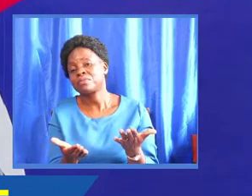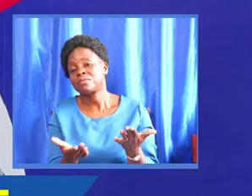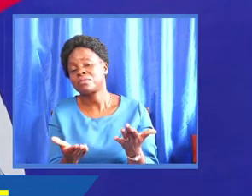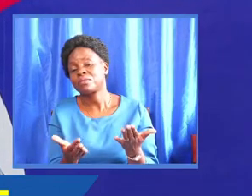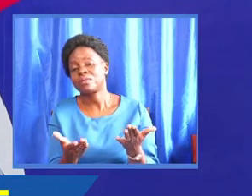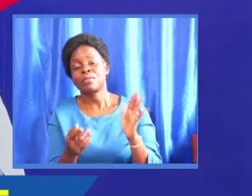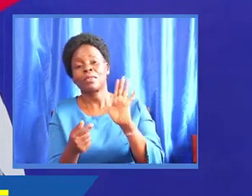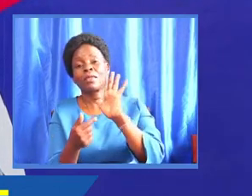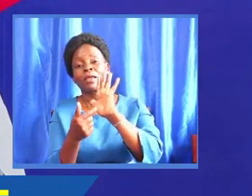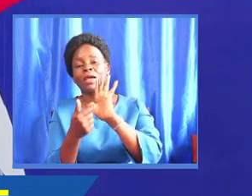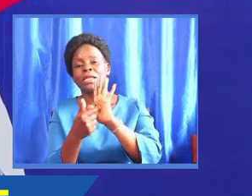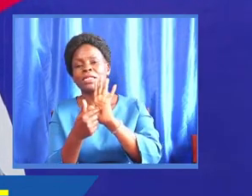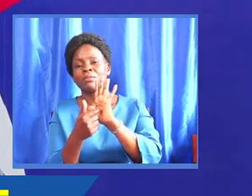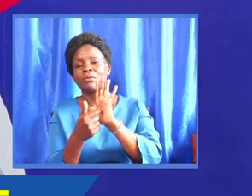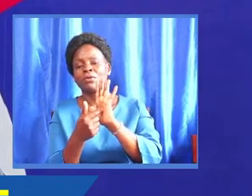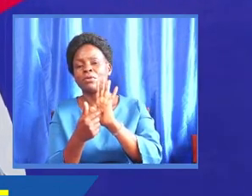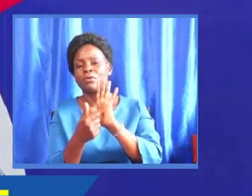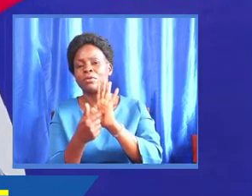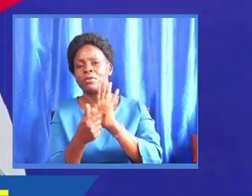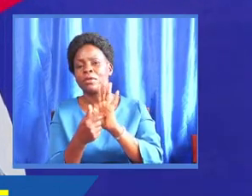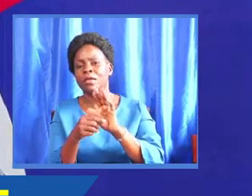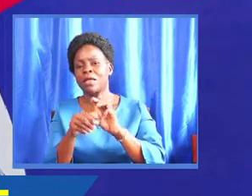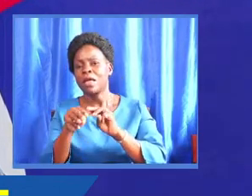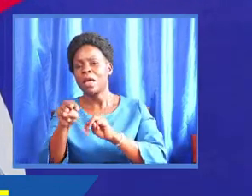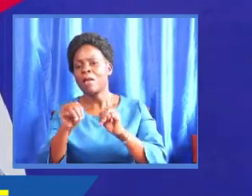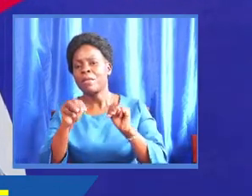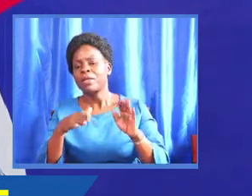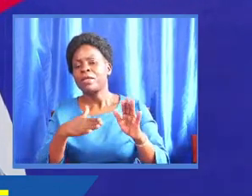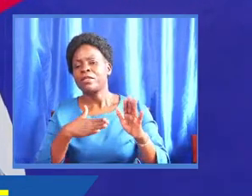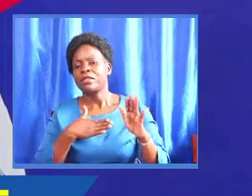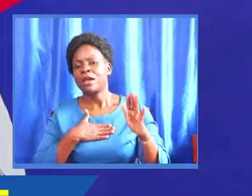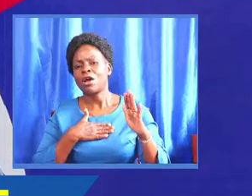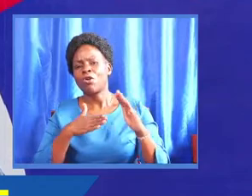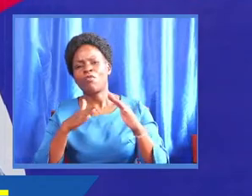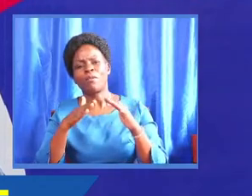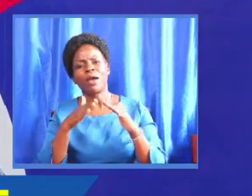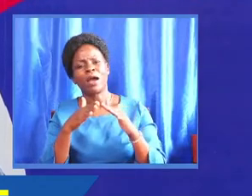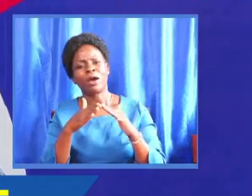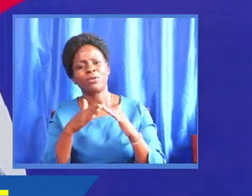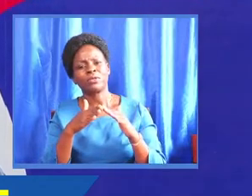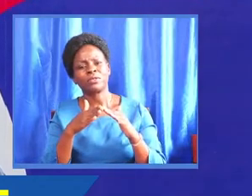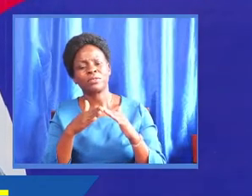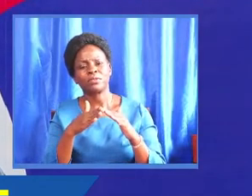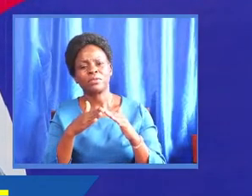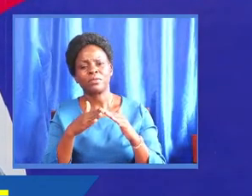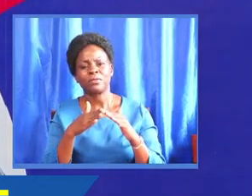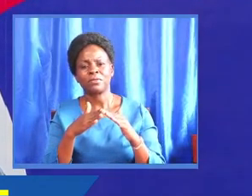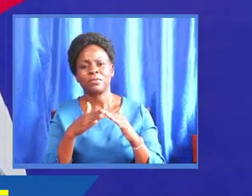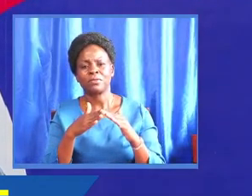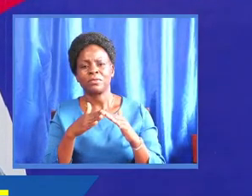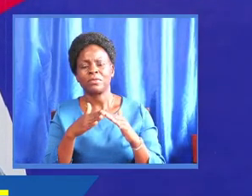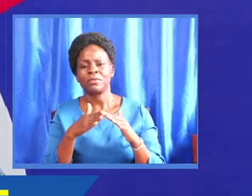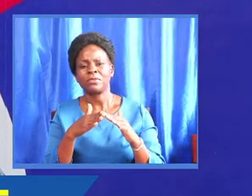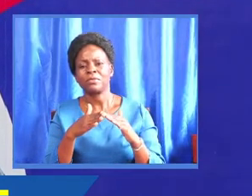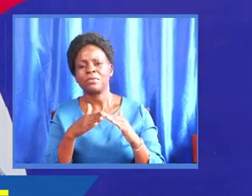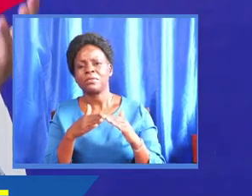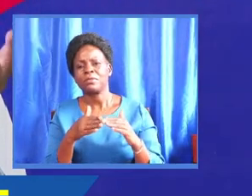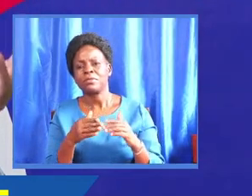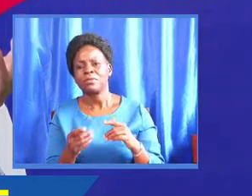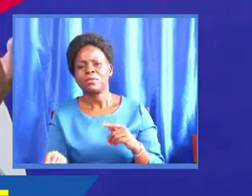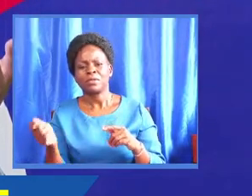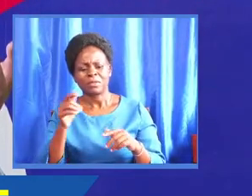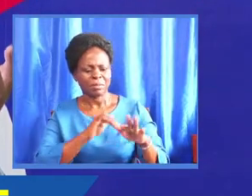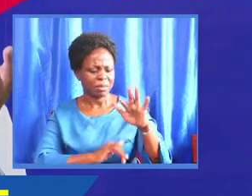I'll give an example. The manager of my house, who manages the house, he probably owns about 25